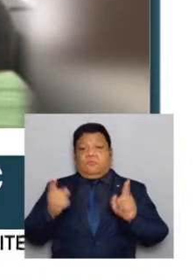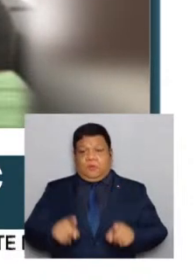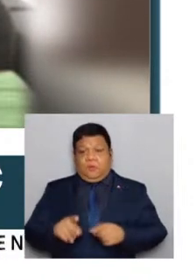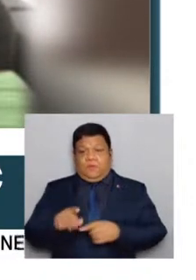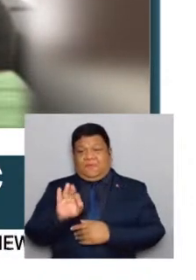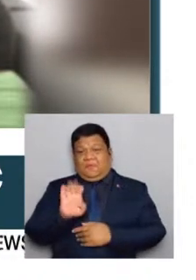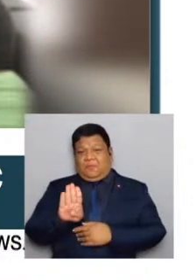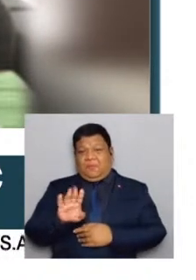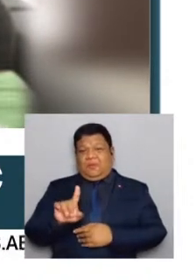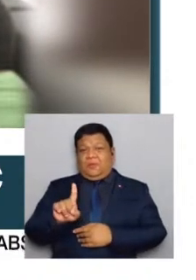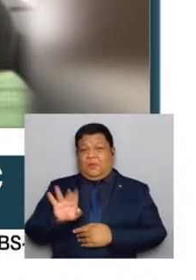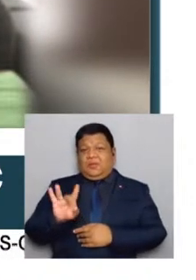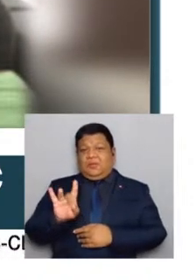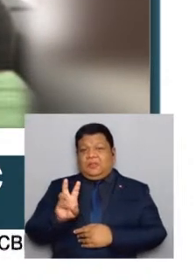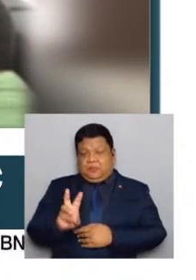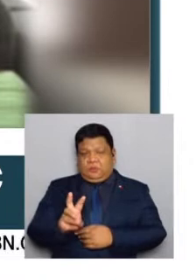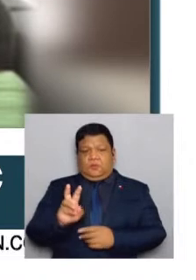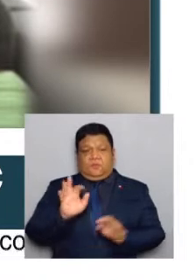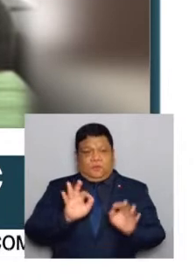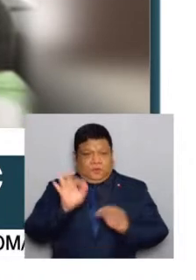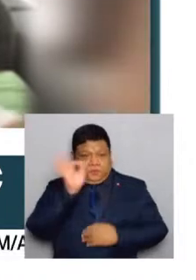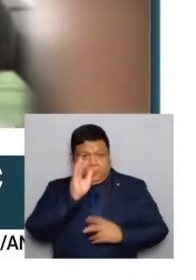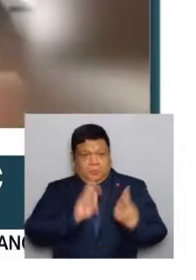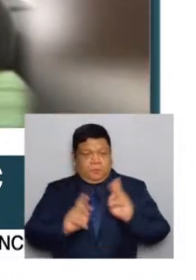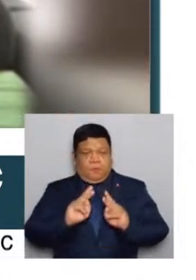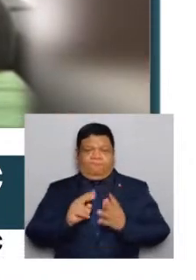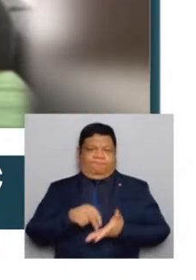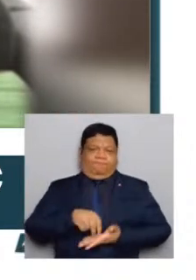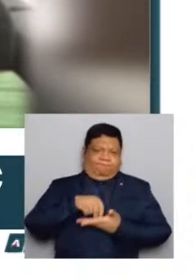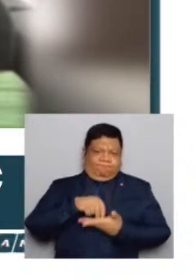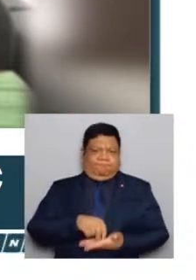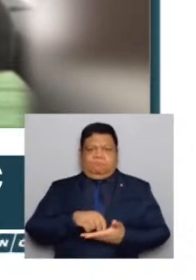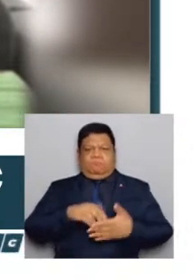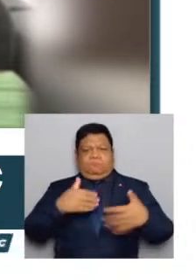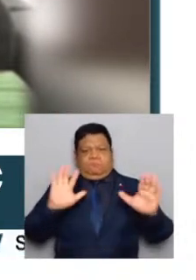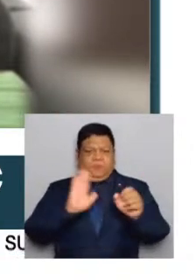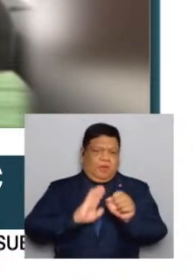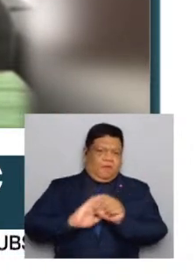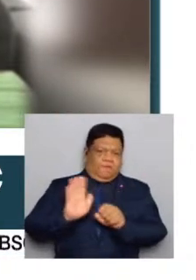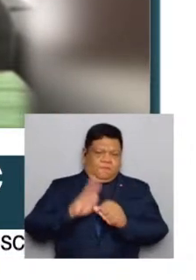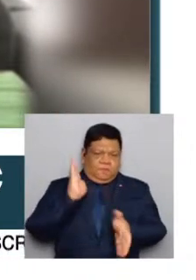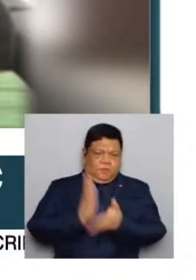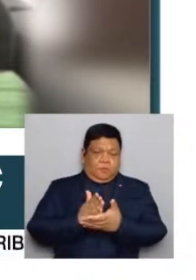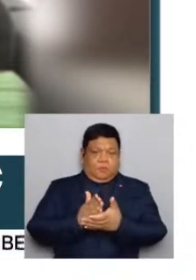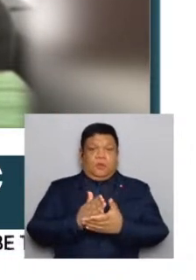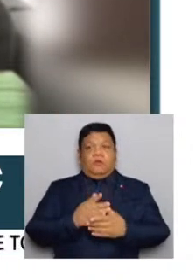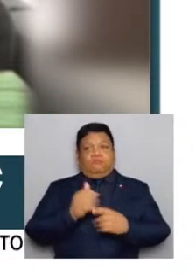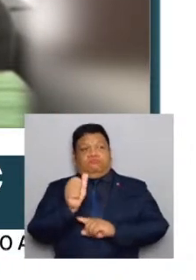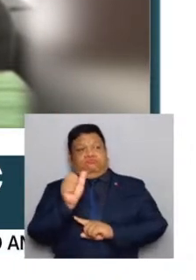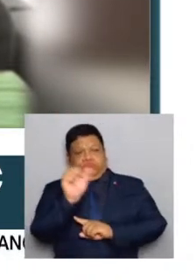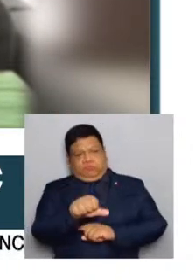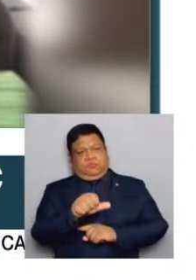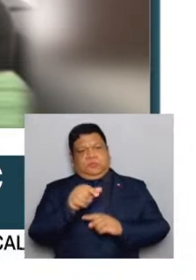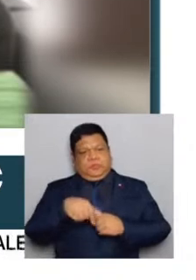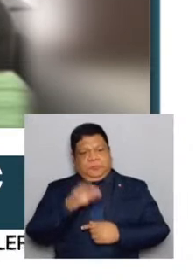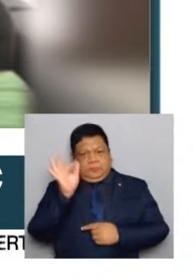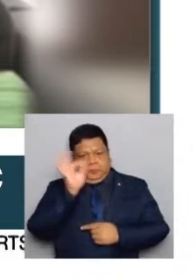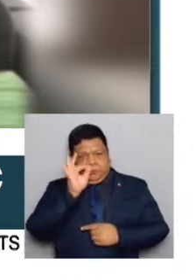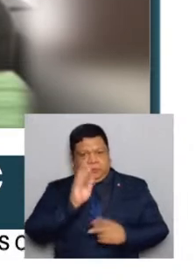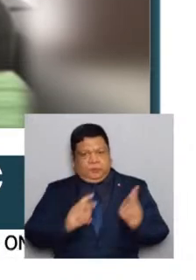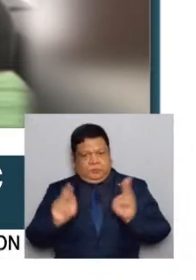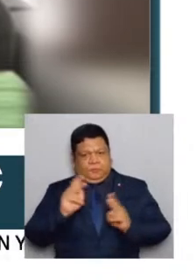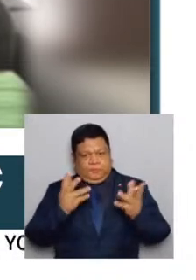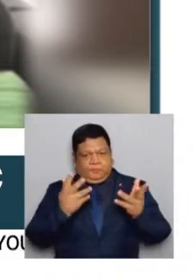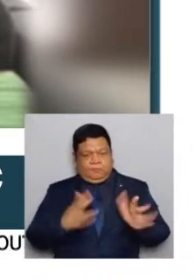stood up and said enough. And then one of the most powerful dictators in the world was overthrown by the Filipino people. So do not